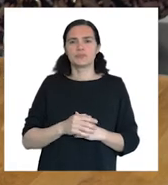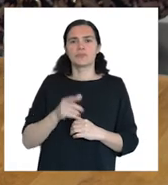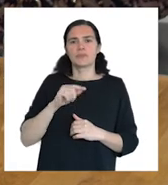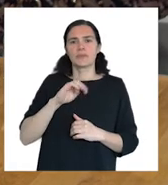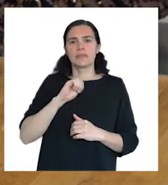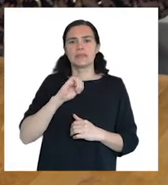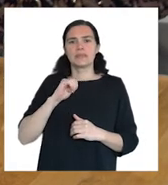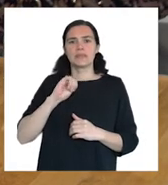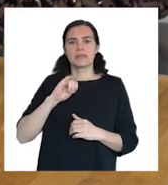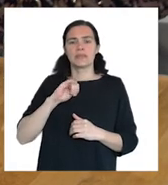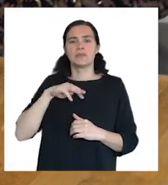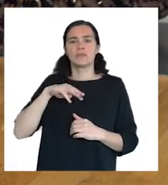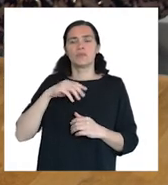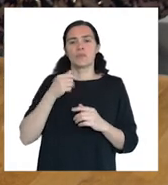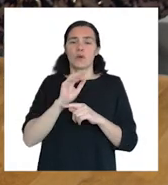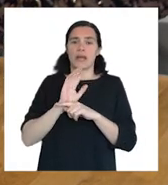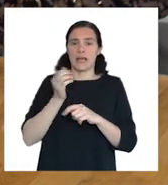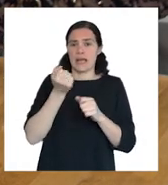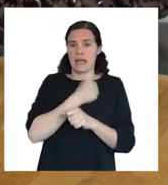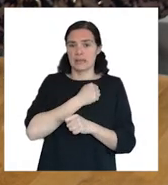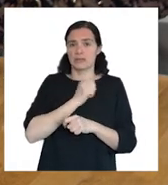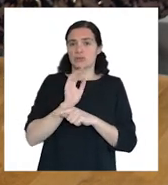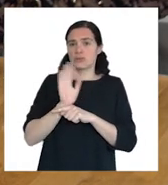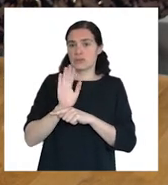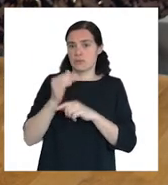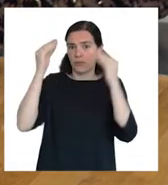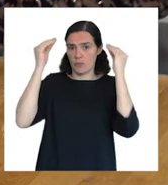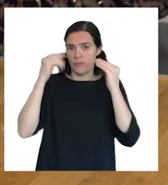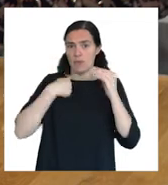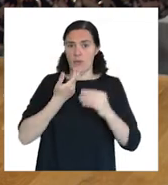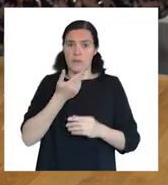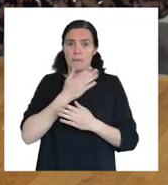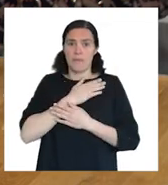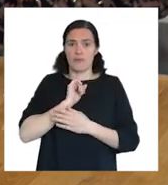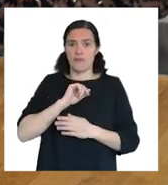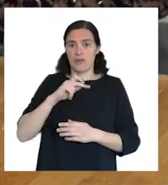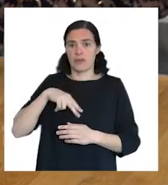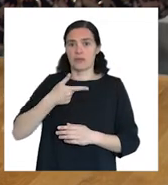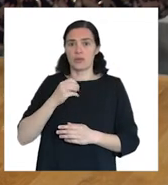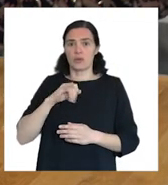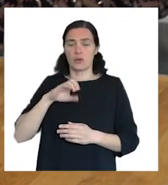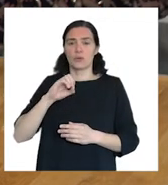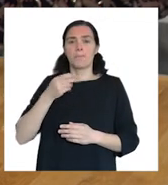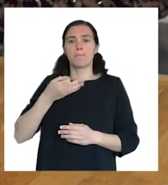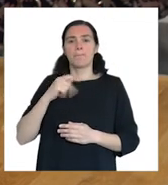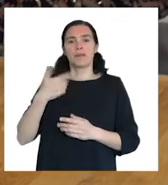and Sisimio, Casa de Cinema Manoel de Oliveira, and my colleague António Preto, here with